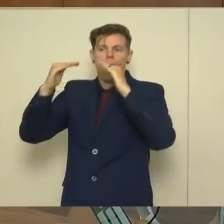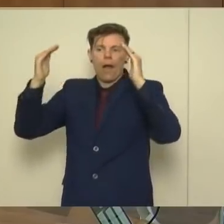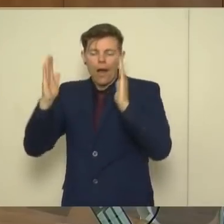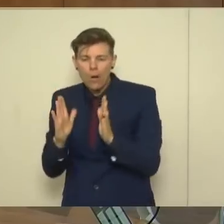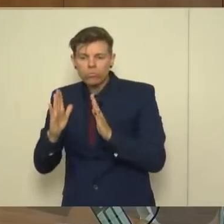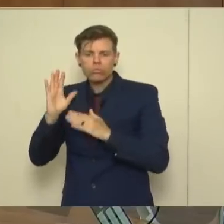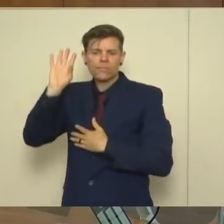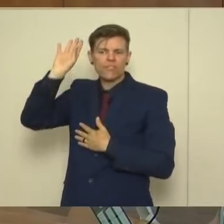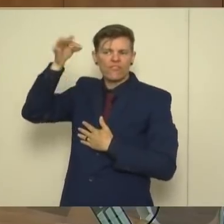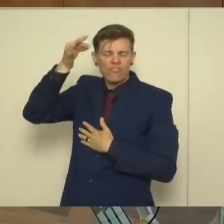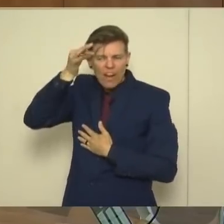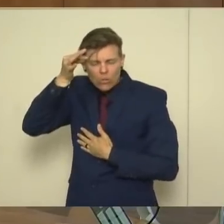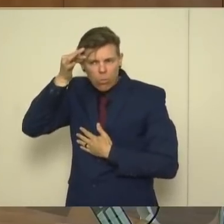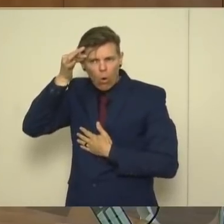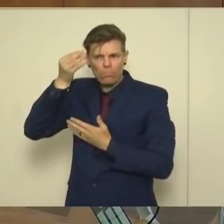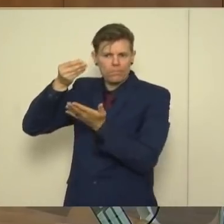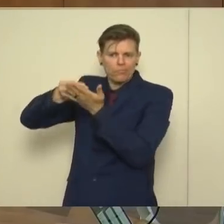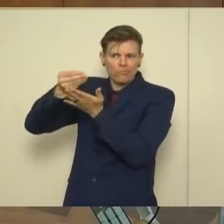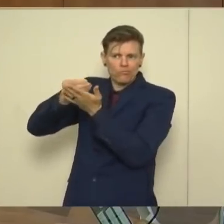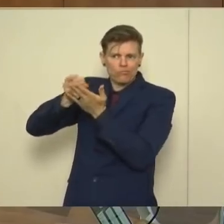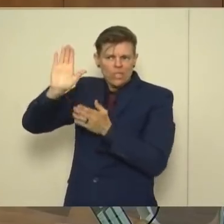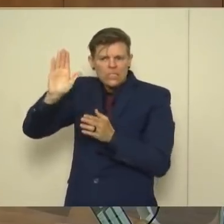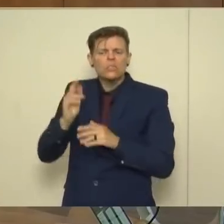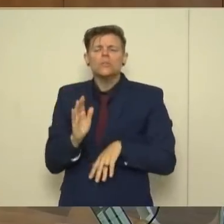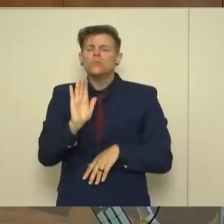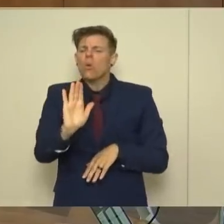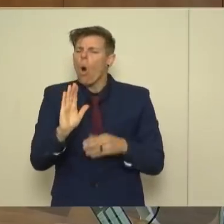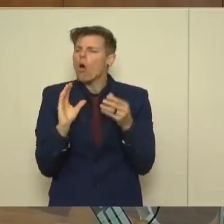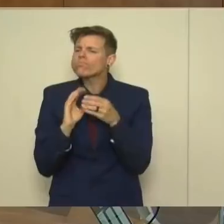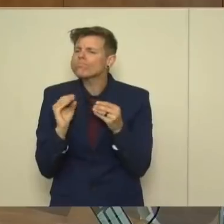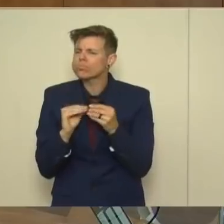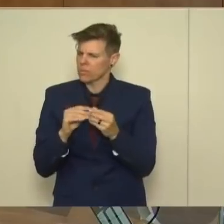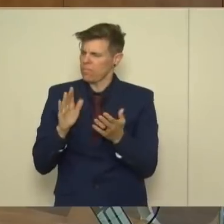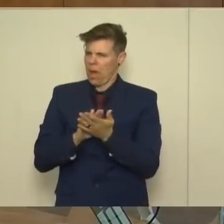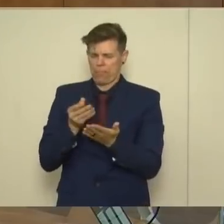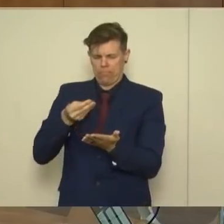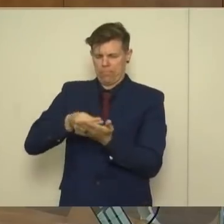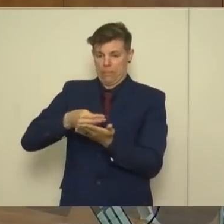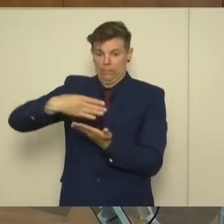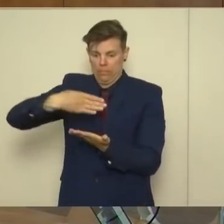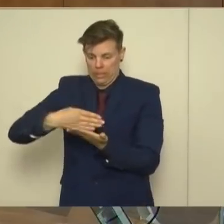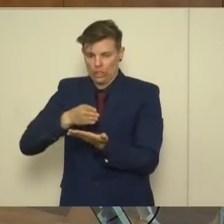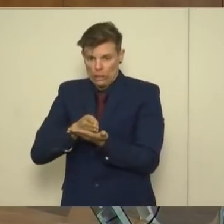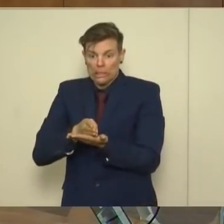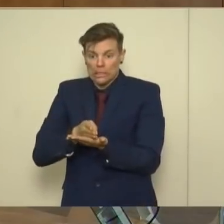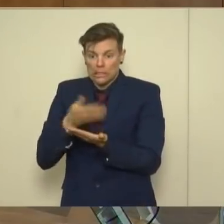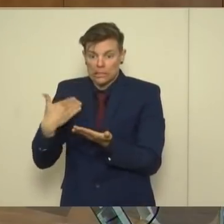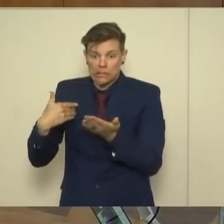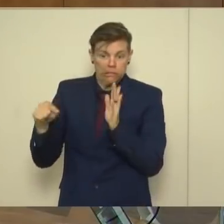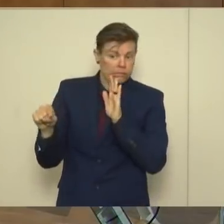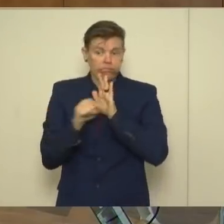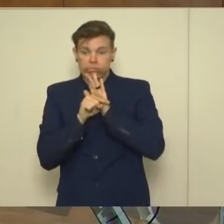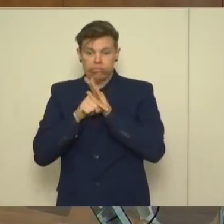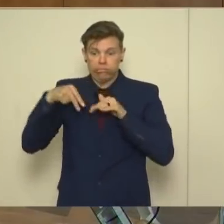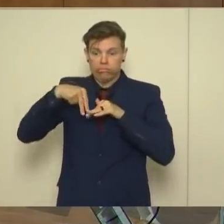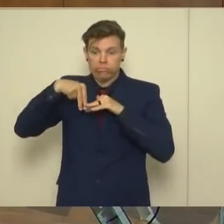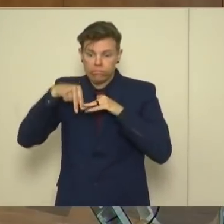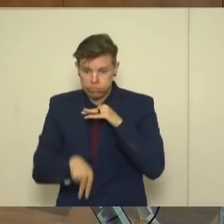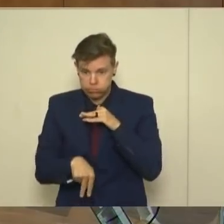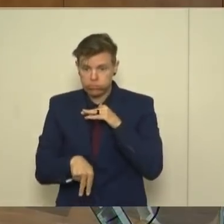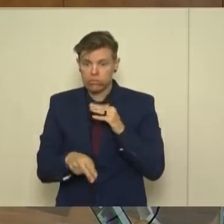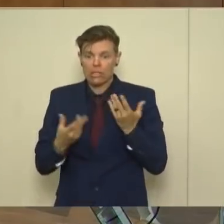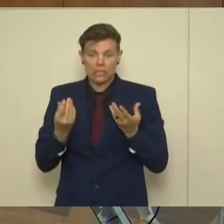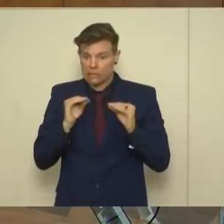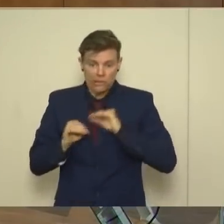made earlier in the press conference about the budget deficit. Some of the comments you made to the House were pretty dire in